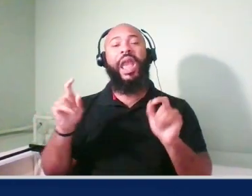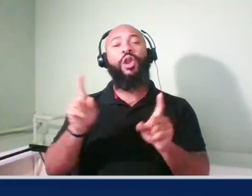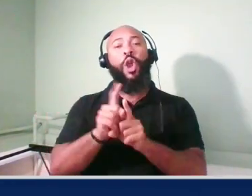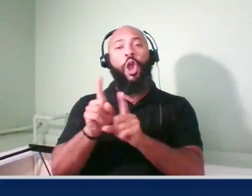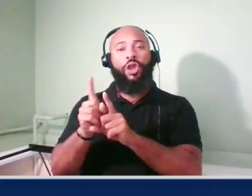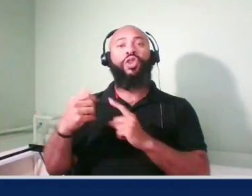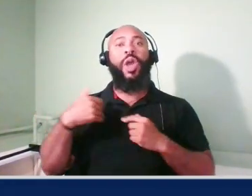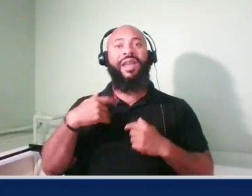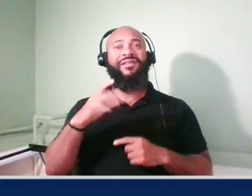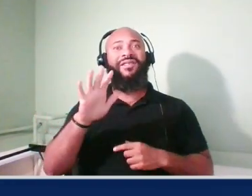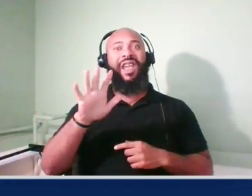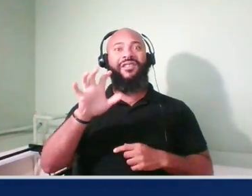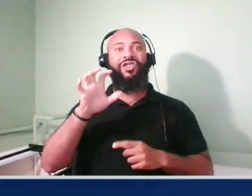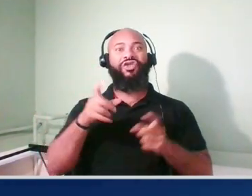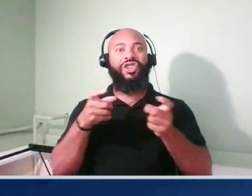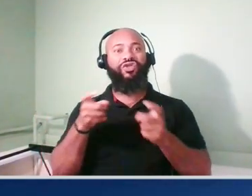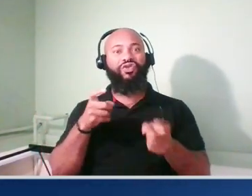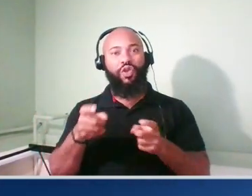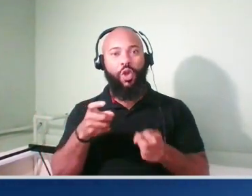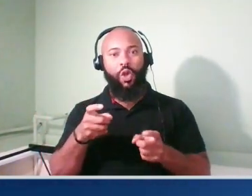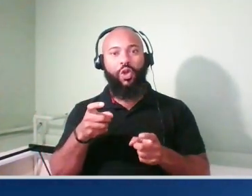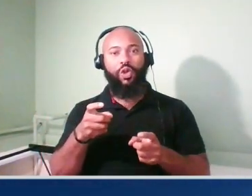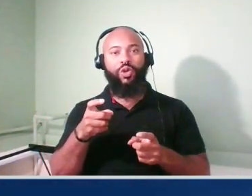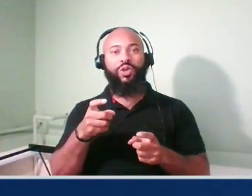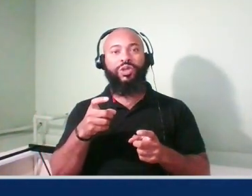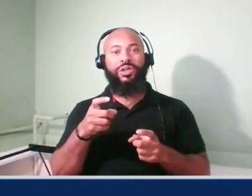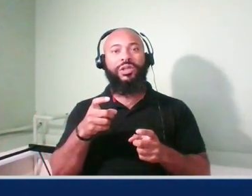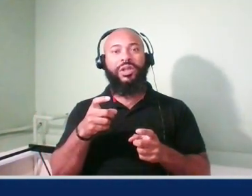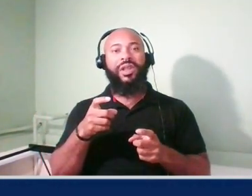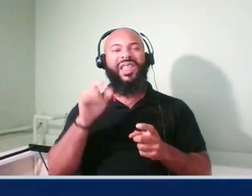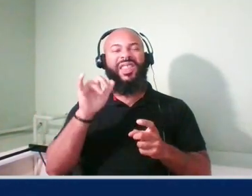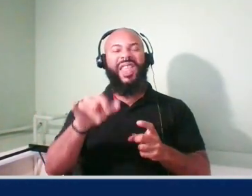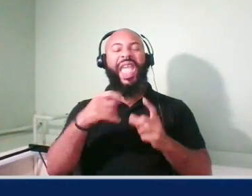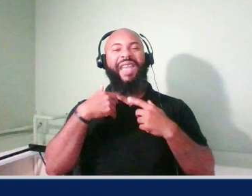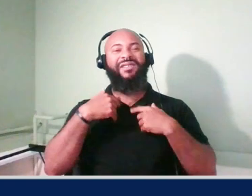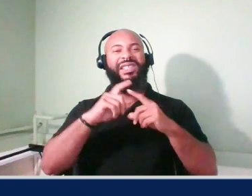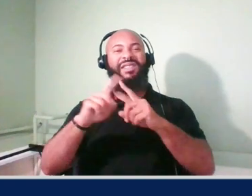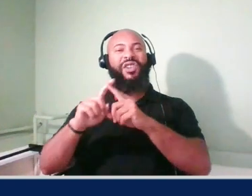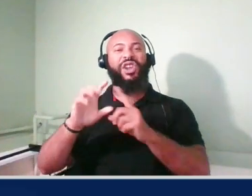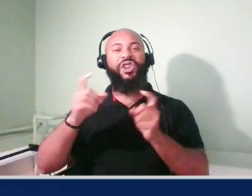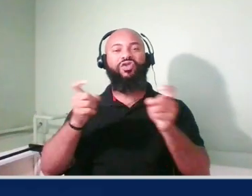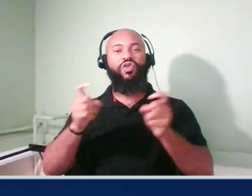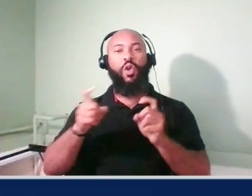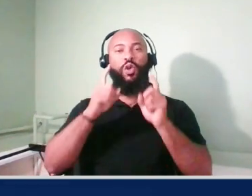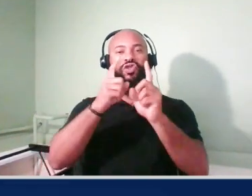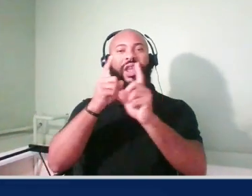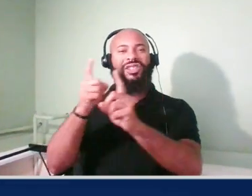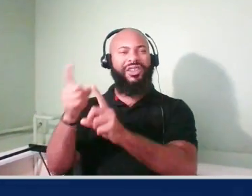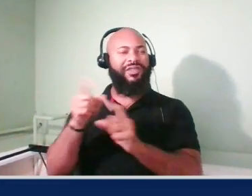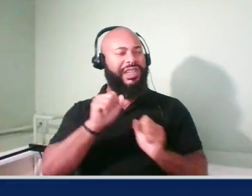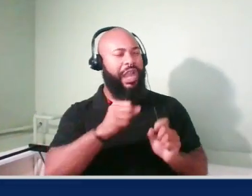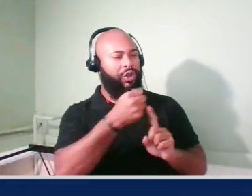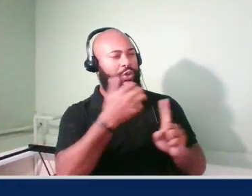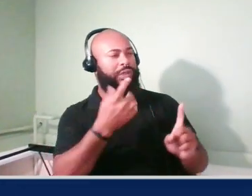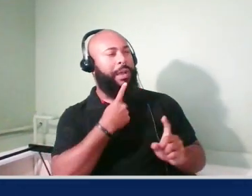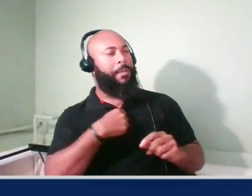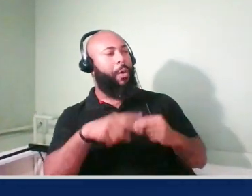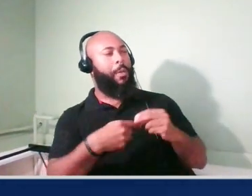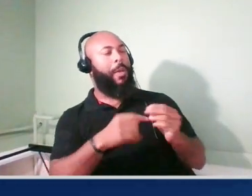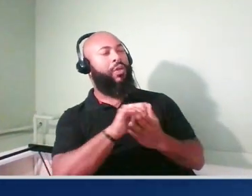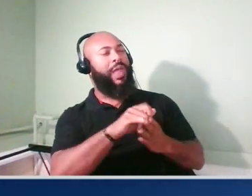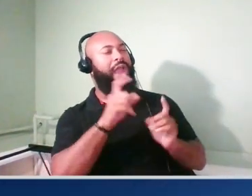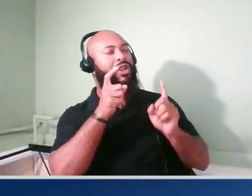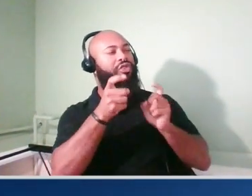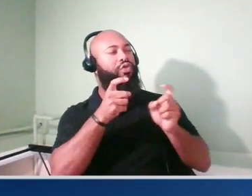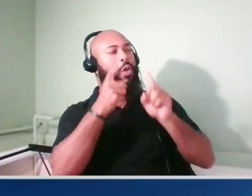controls that mapped different control objectives. Exactly. Now, can you tell me more about the control objectives while we're waiting for your system to come Absolutely.